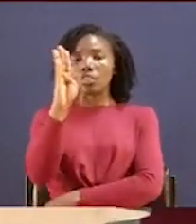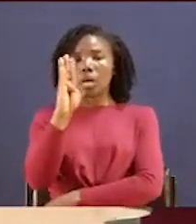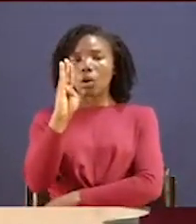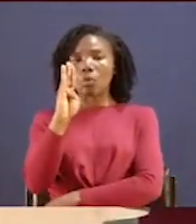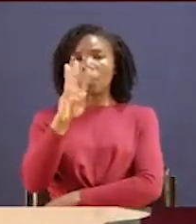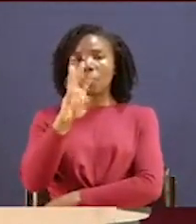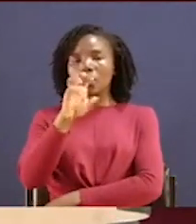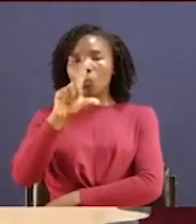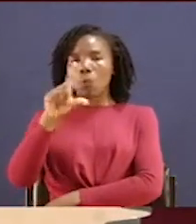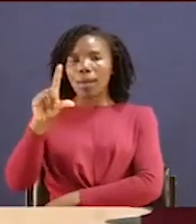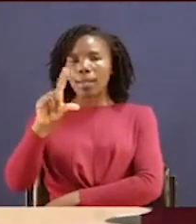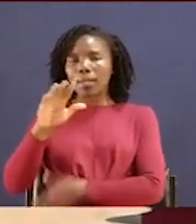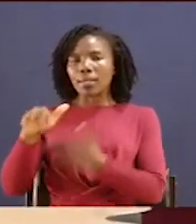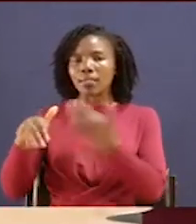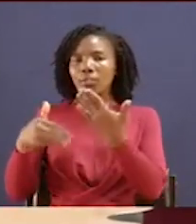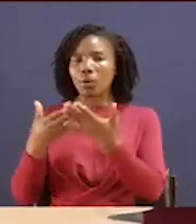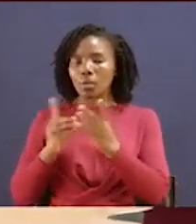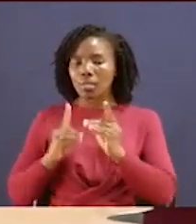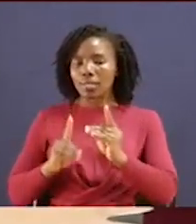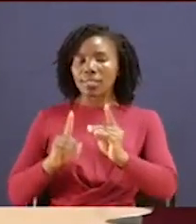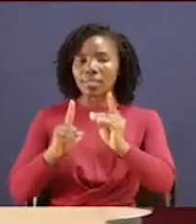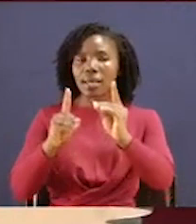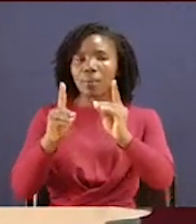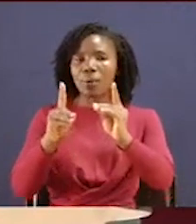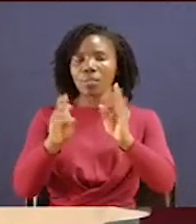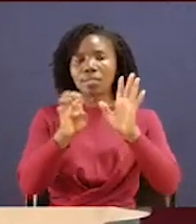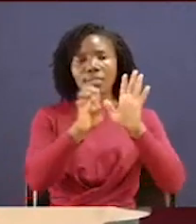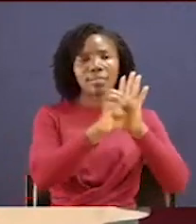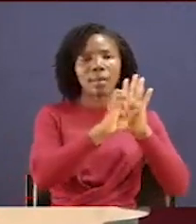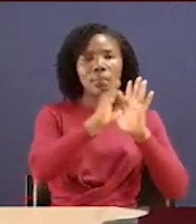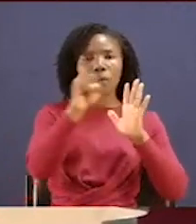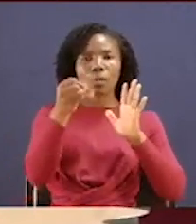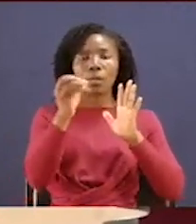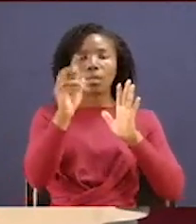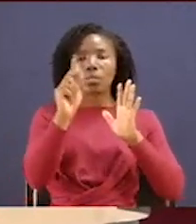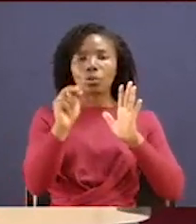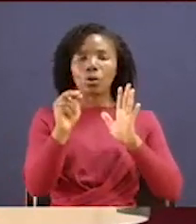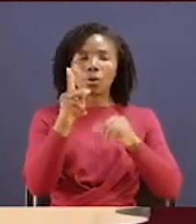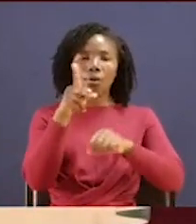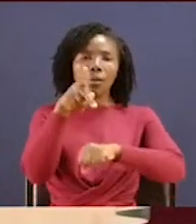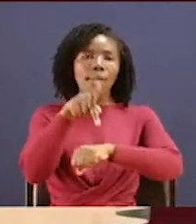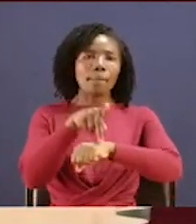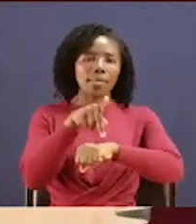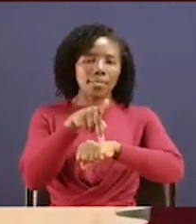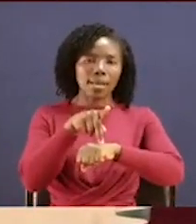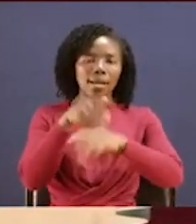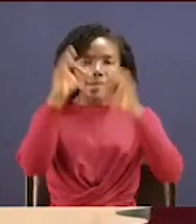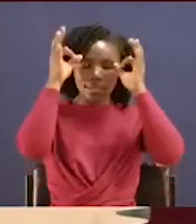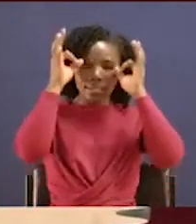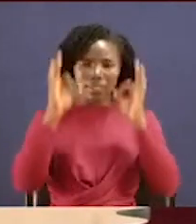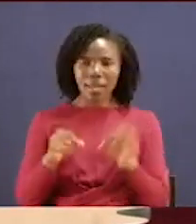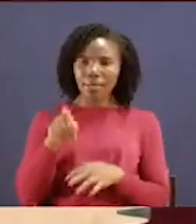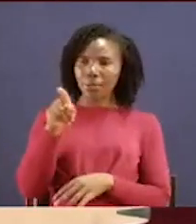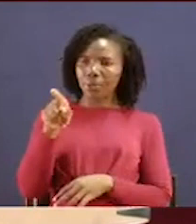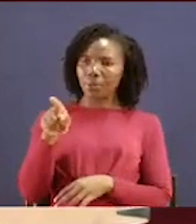not even the assistant, some of those ones like John that were very close and Peter, they decide where we utaki